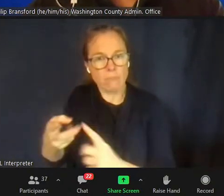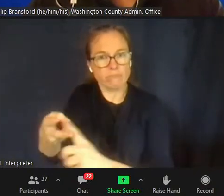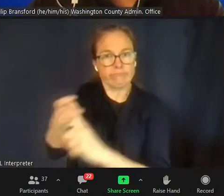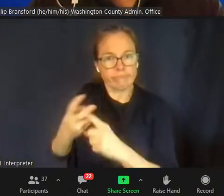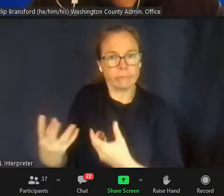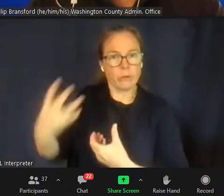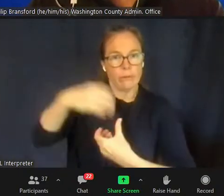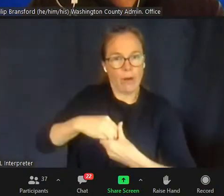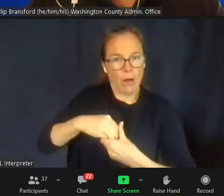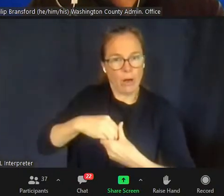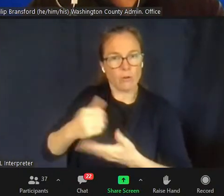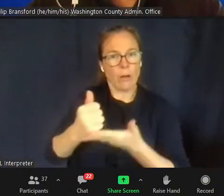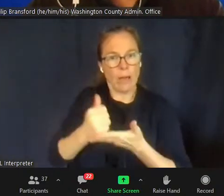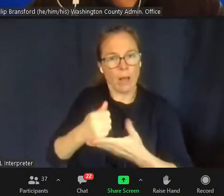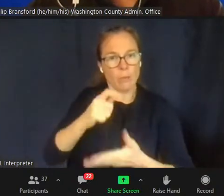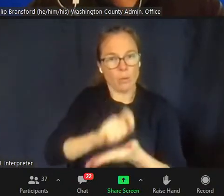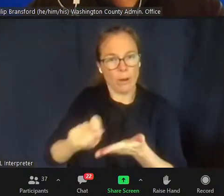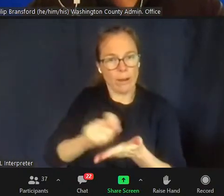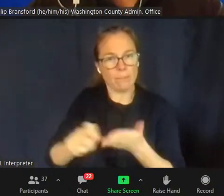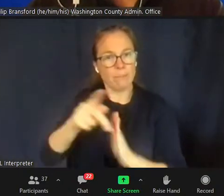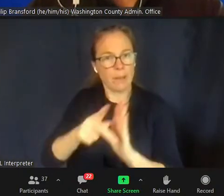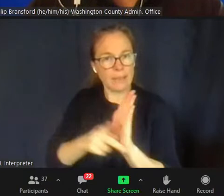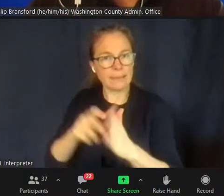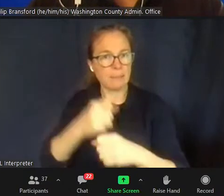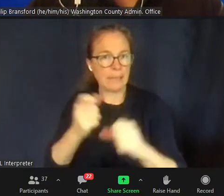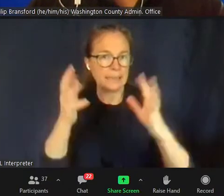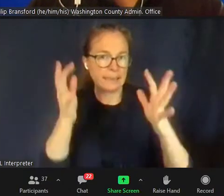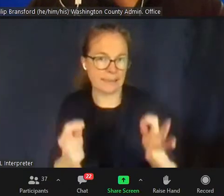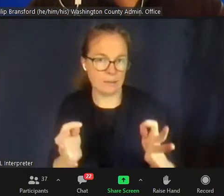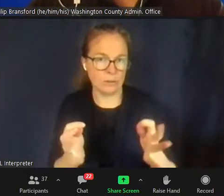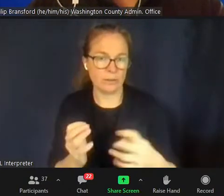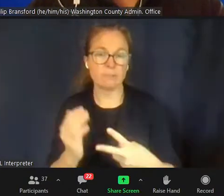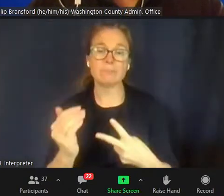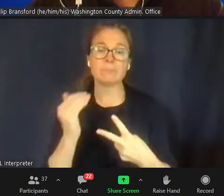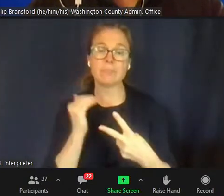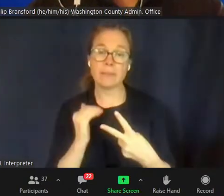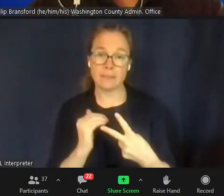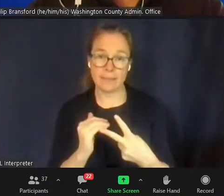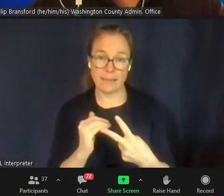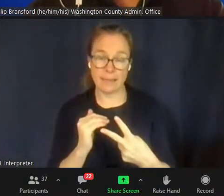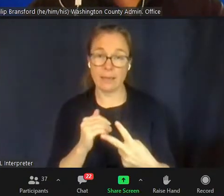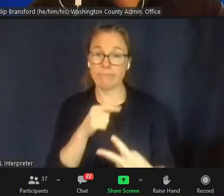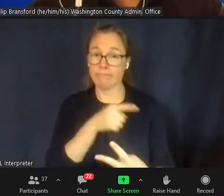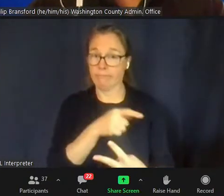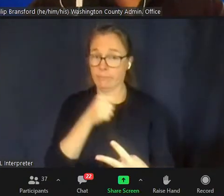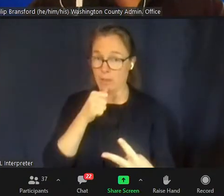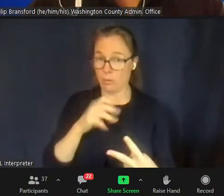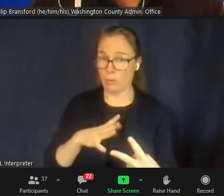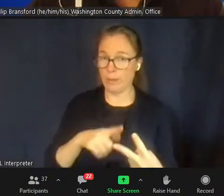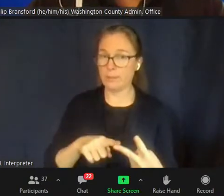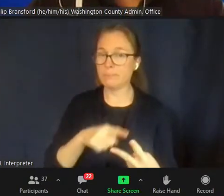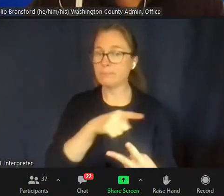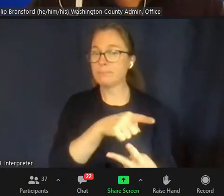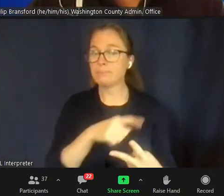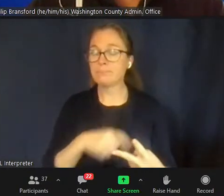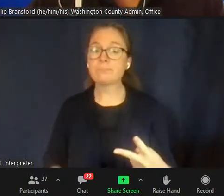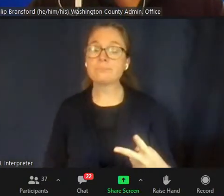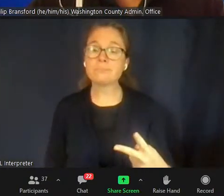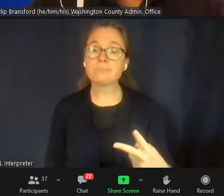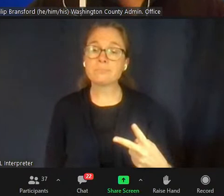making. Second aspect is she is making sure